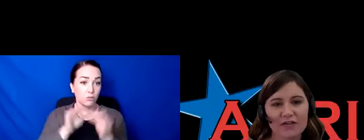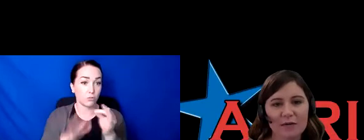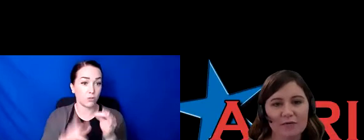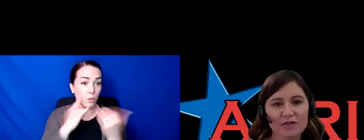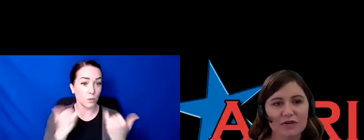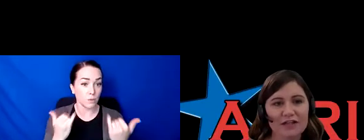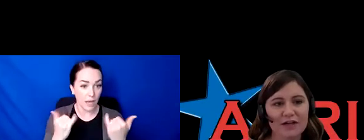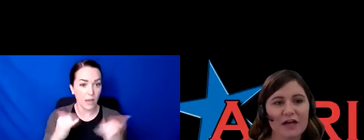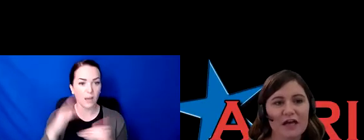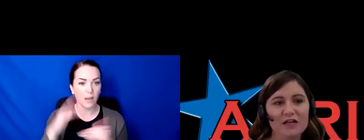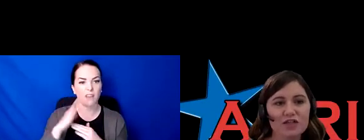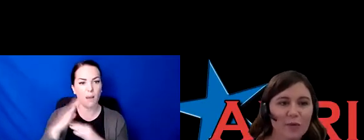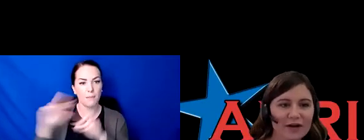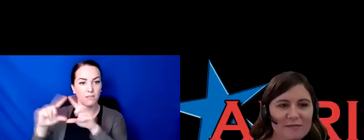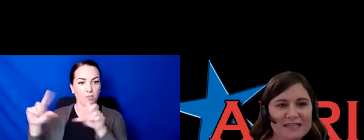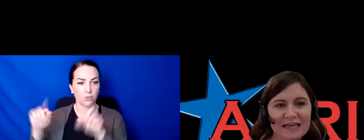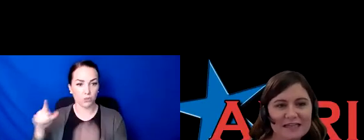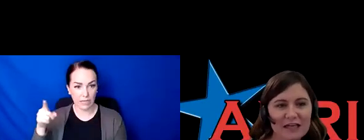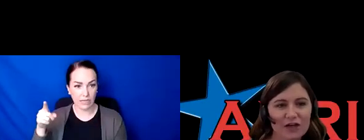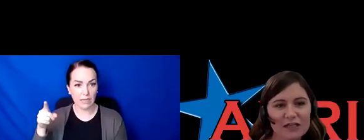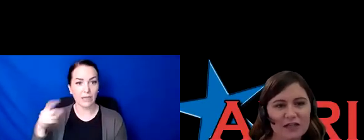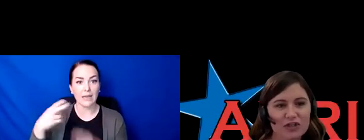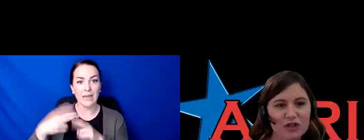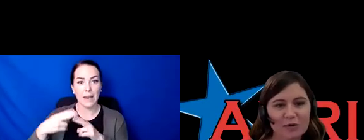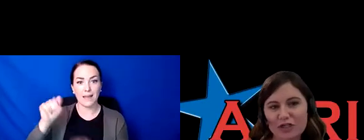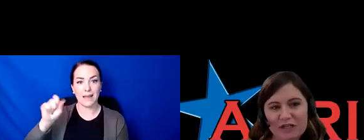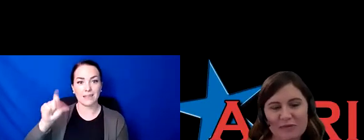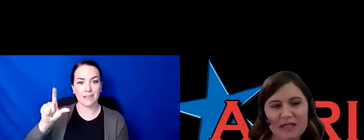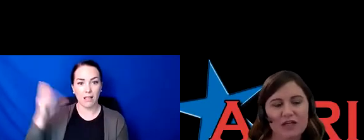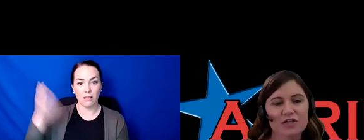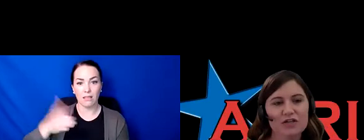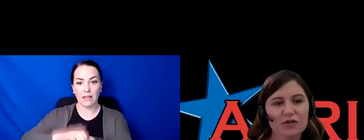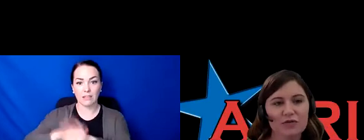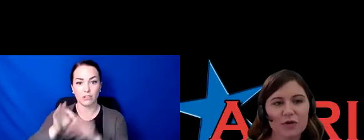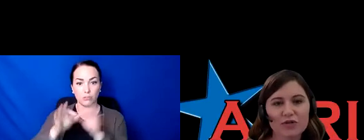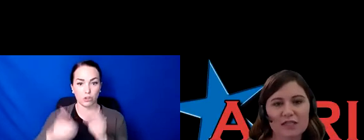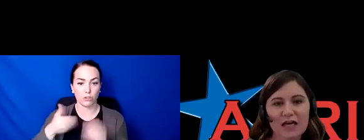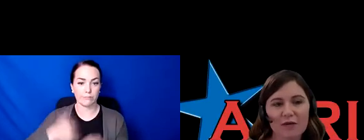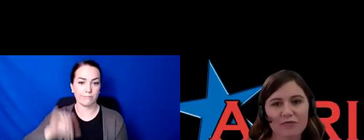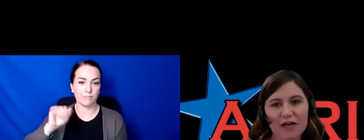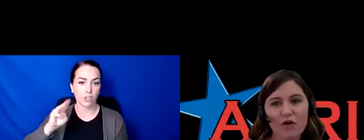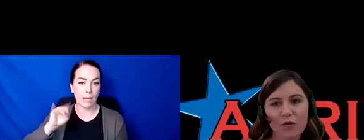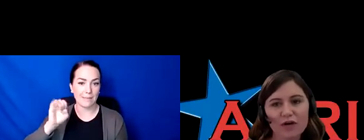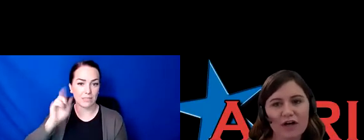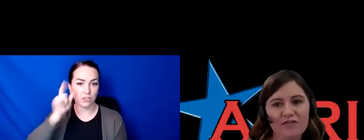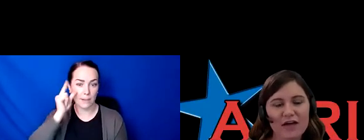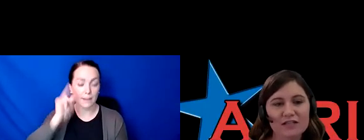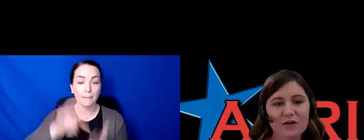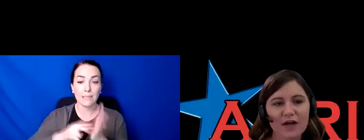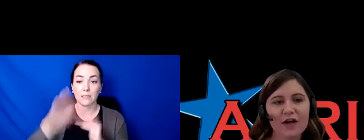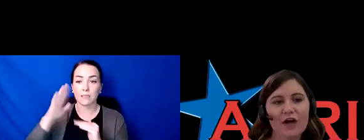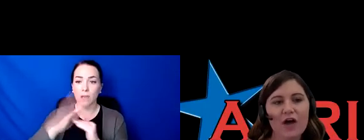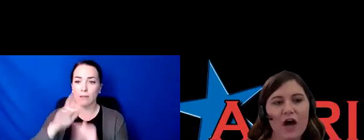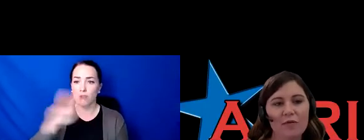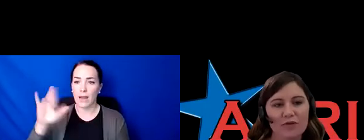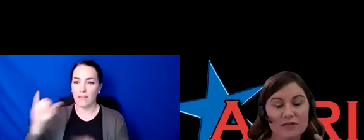are at the top of the screen. Their square name is ASL English Interpreter Jamie. So if you go to the top right corner of that